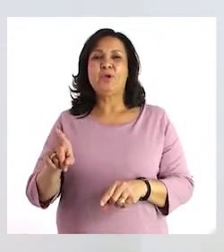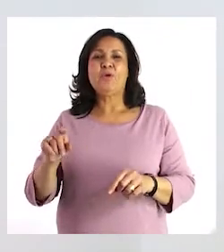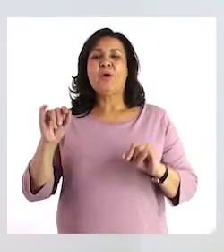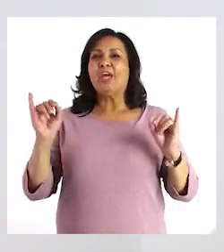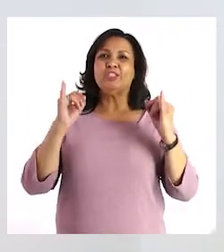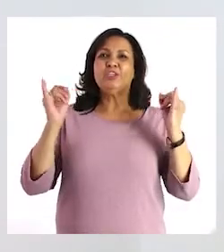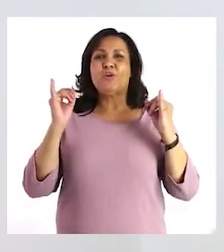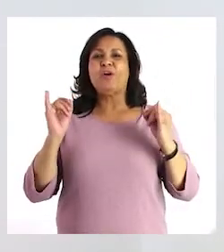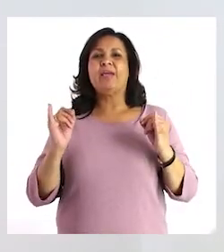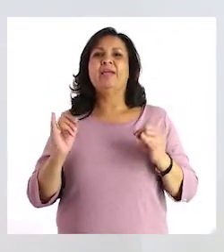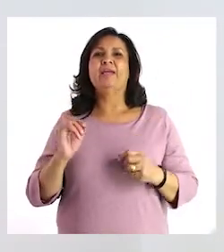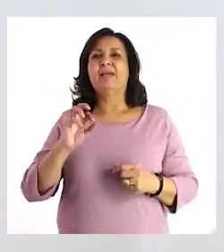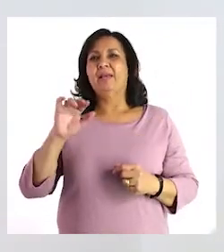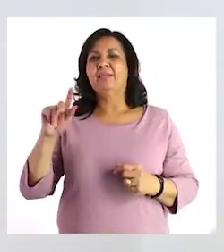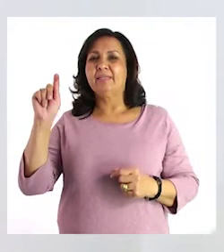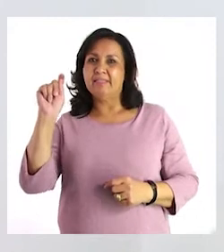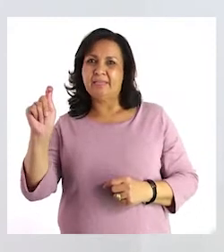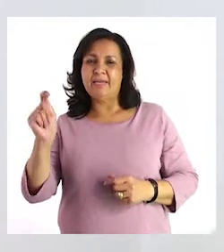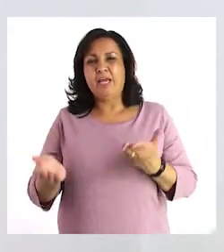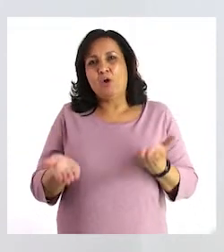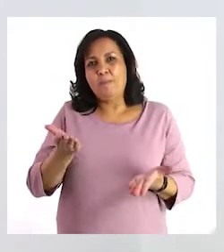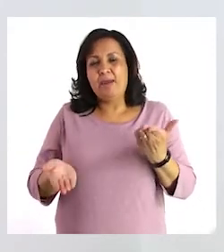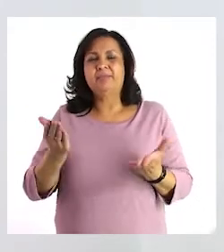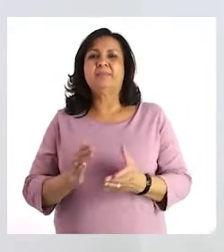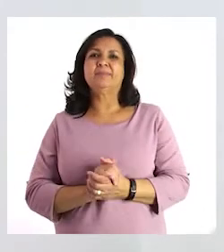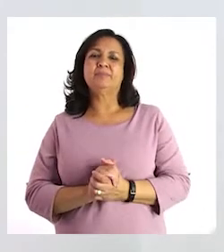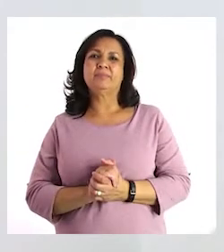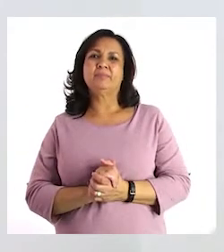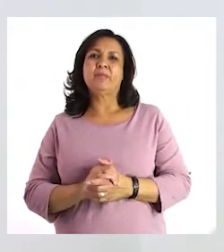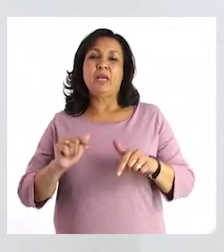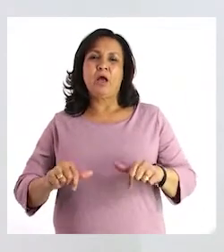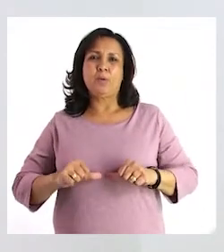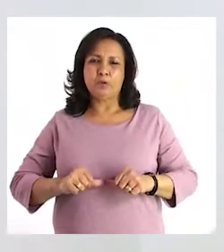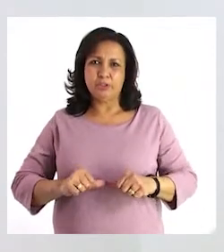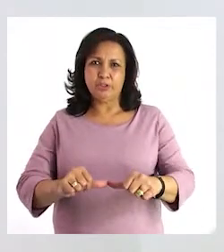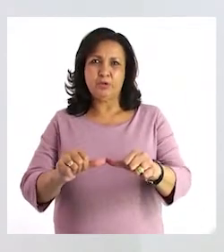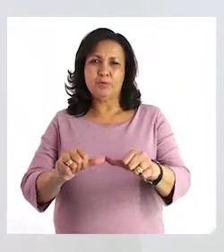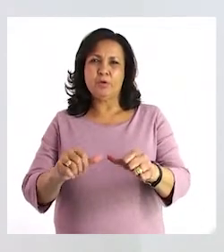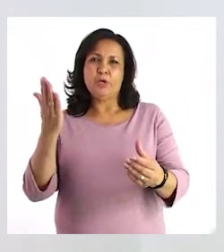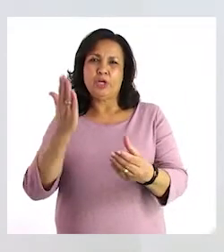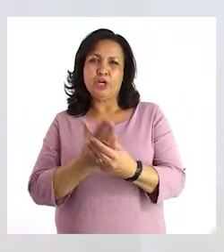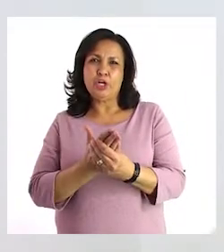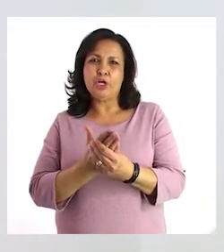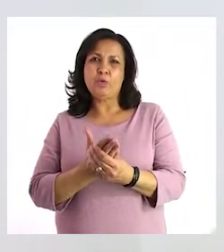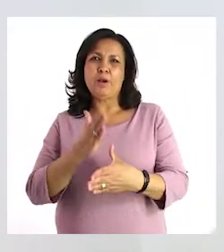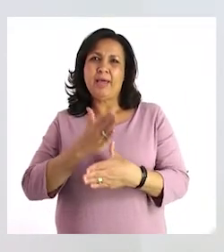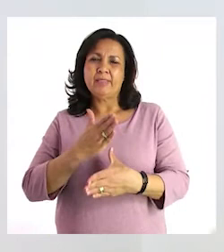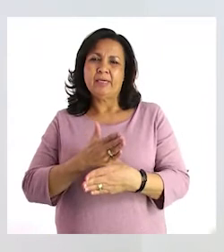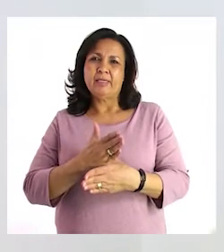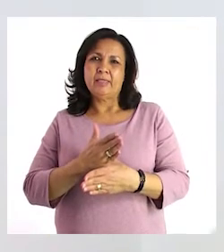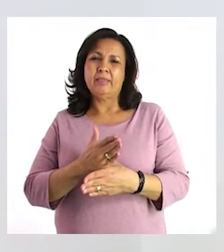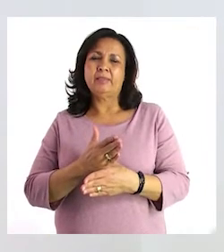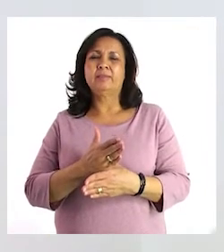letter T and comparison. Now we are going to start with our new lesson for today.